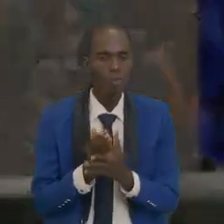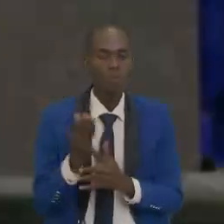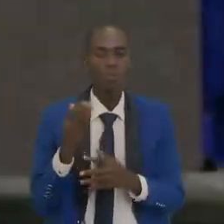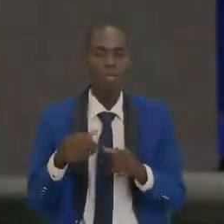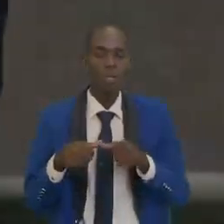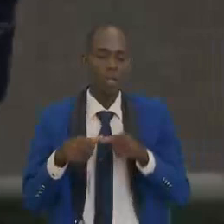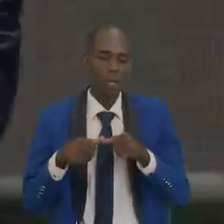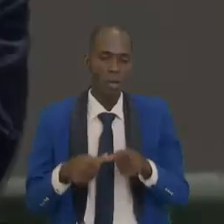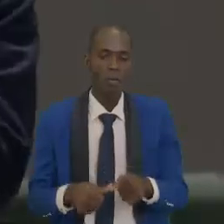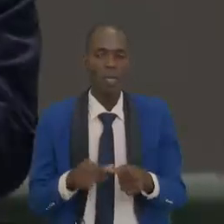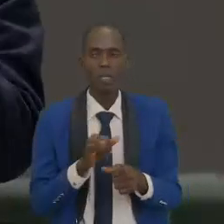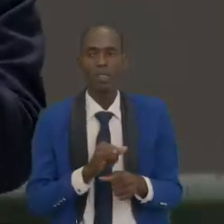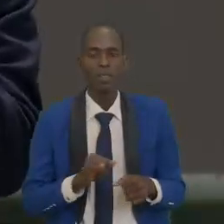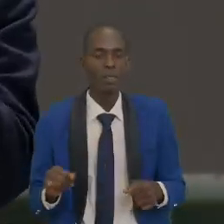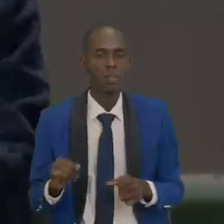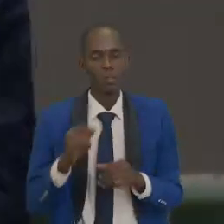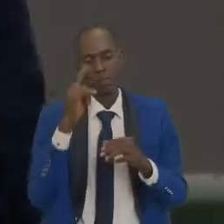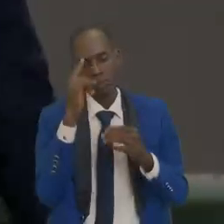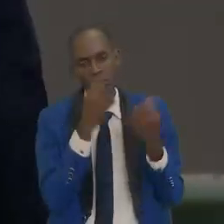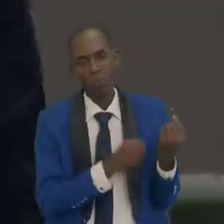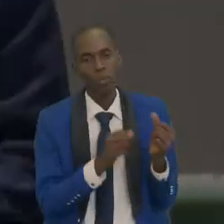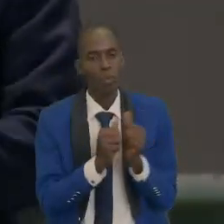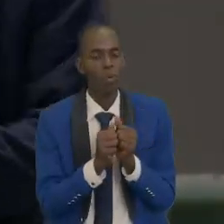fears without stumbling